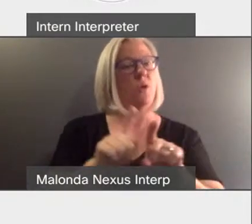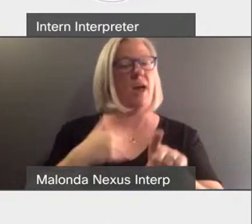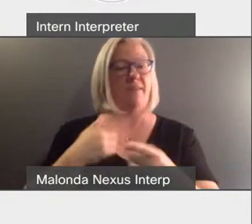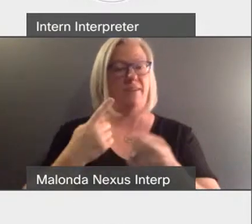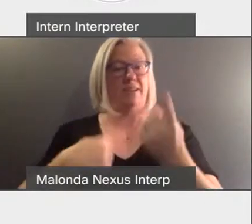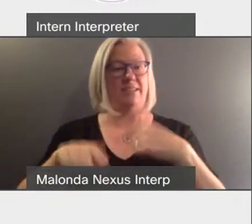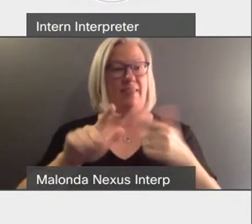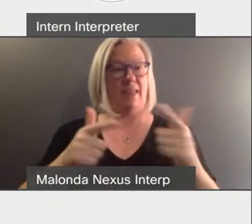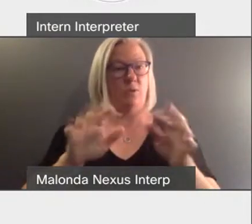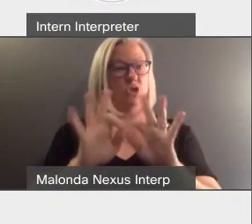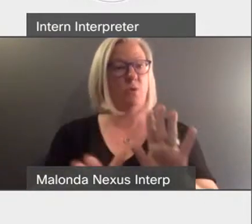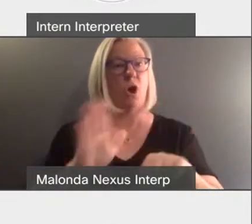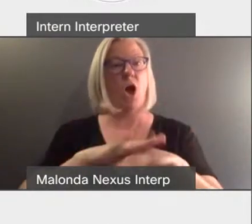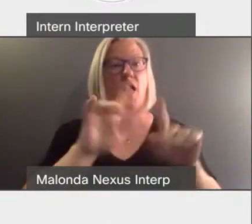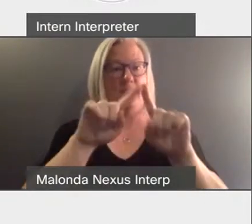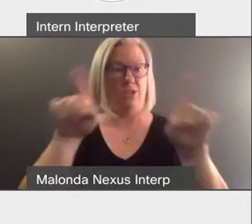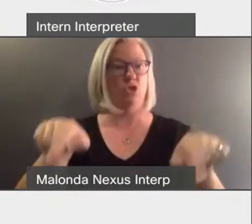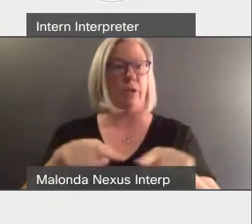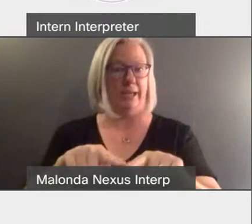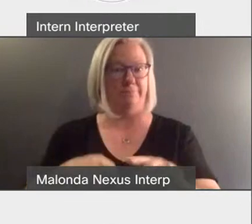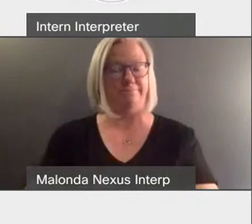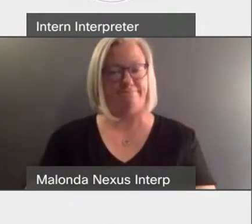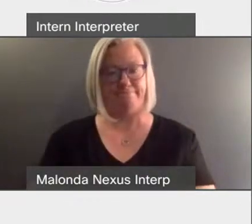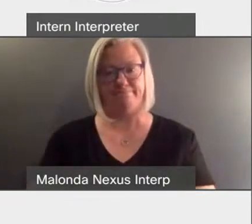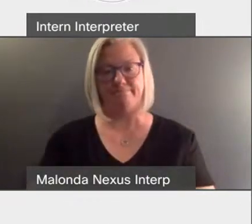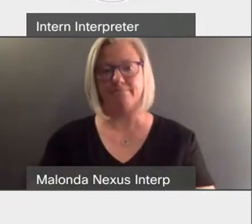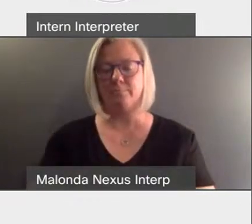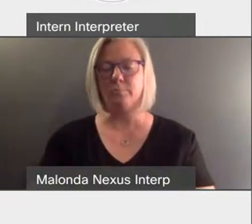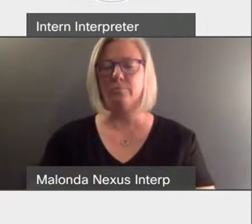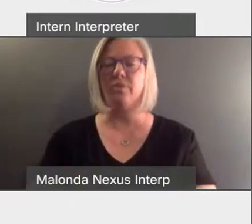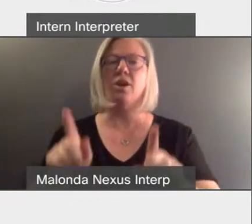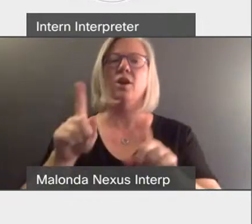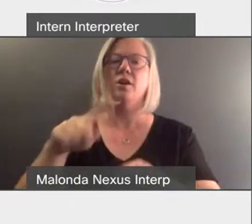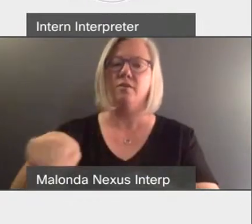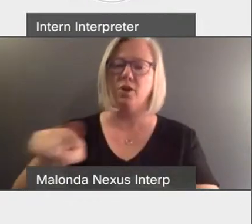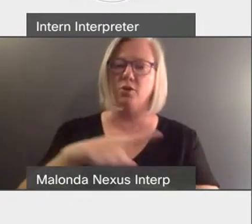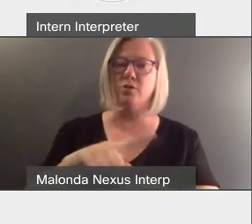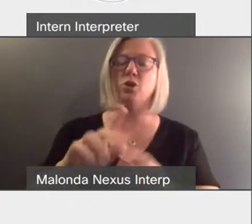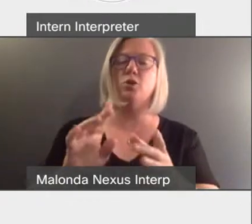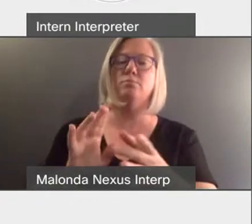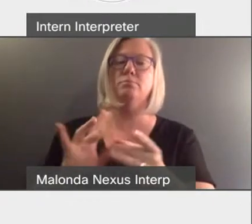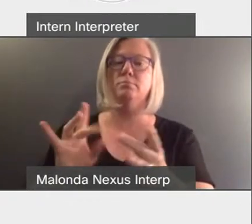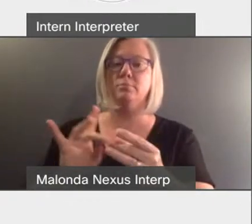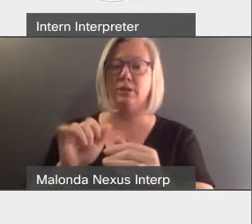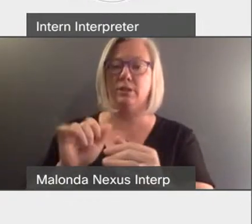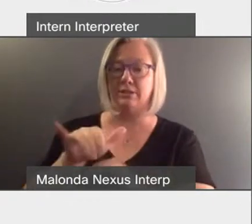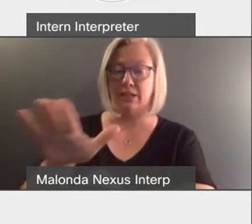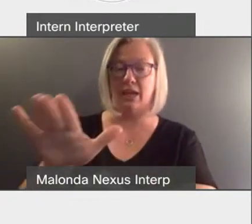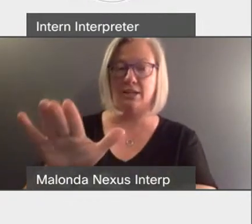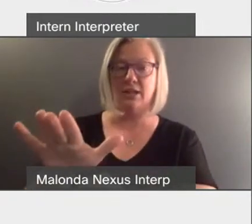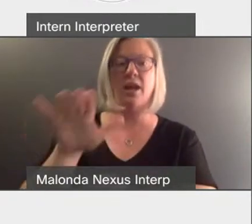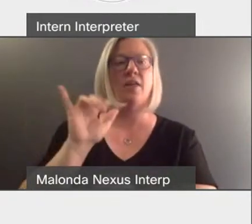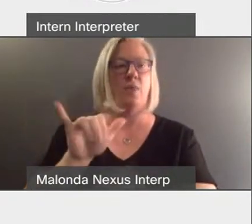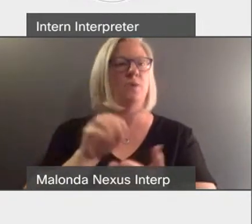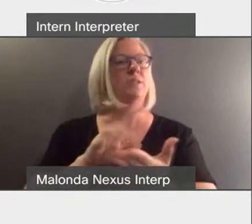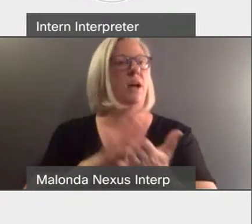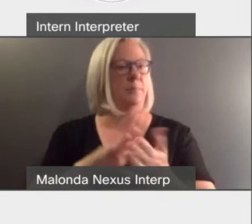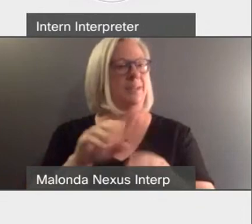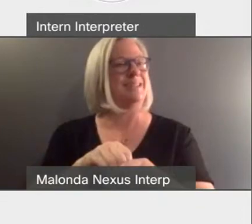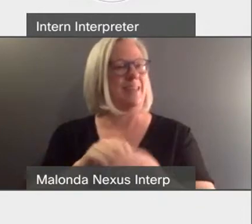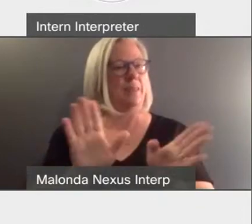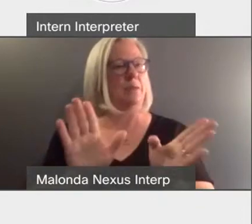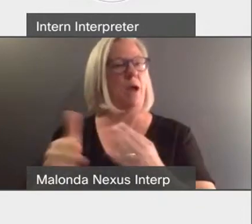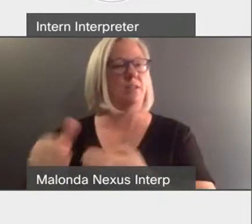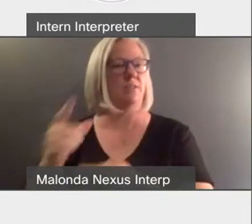interpreter on the screen. All right, for those of you who sent in public comments as of yesterday, those documents are in the inboxes of